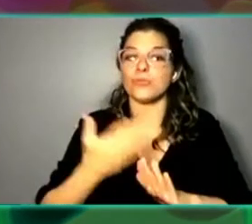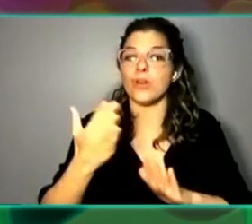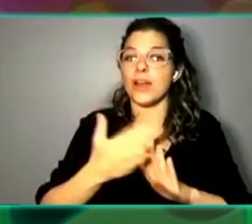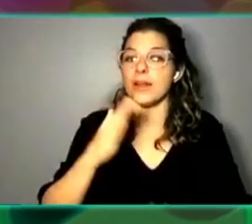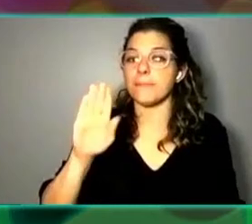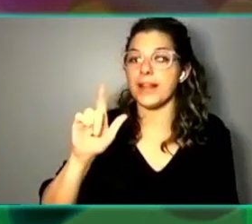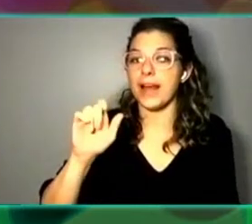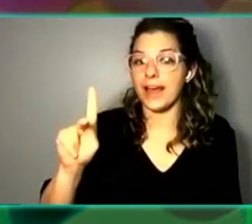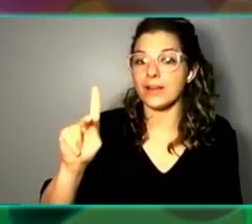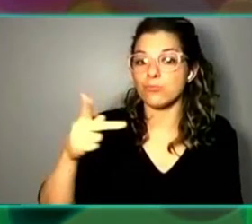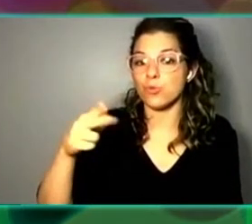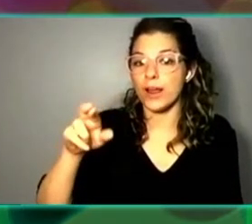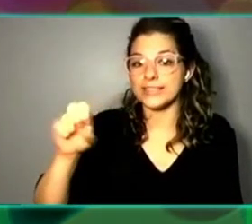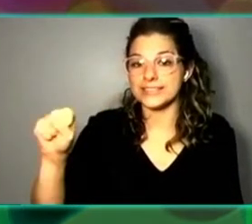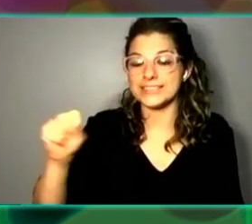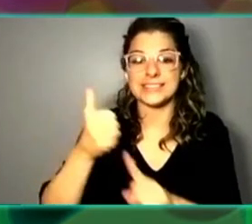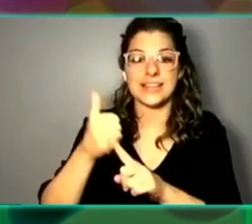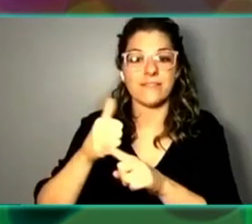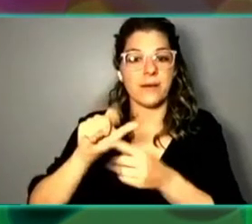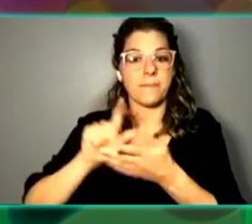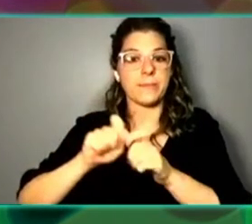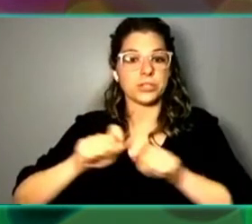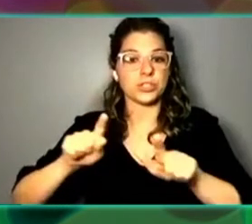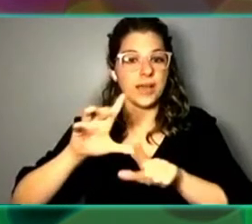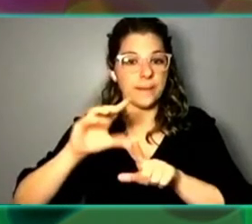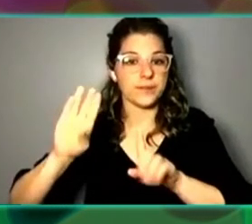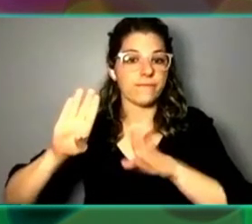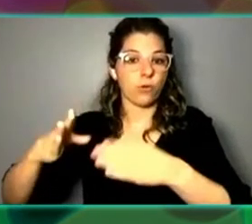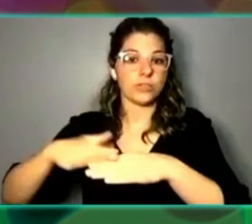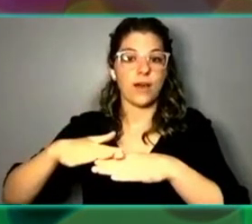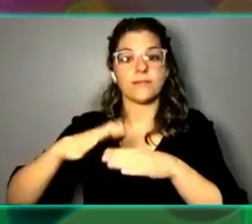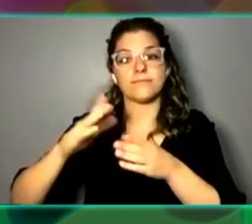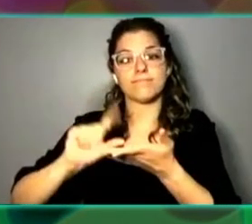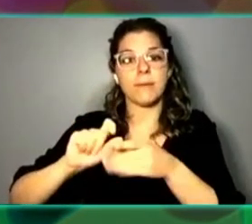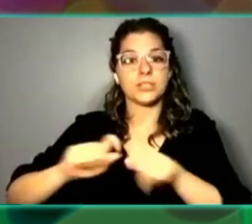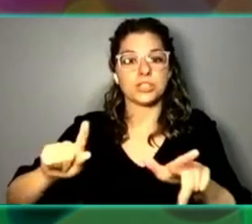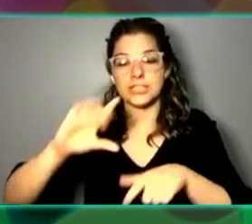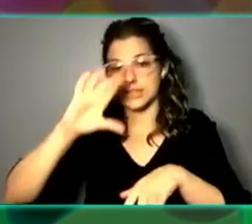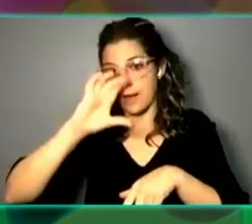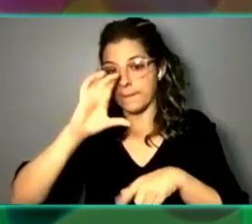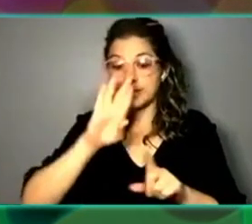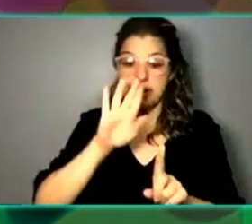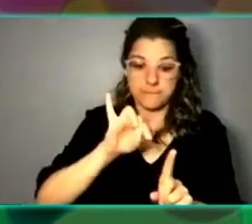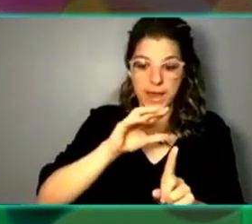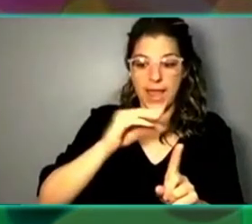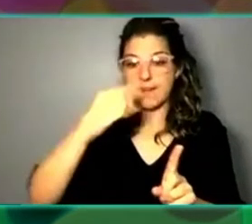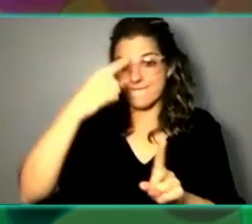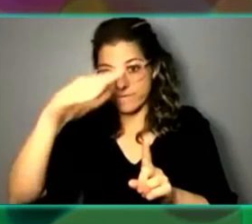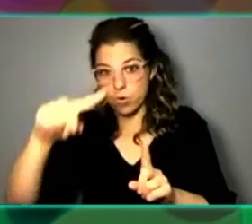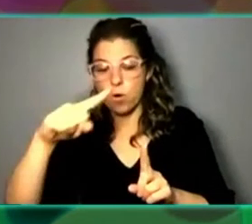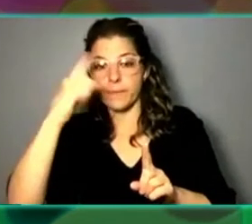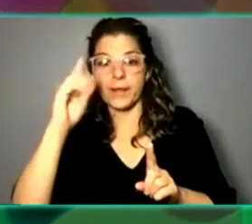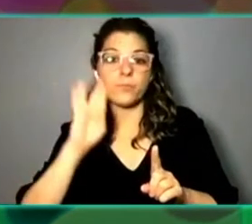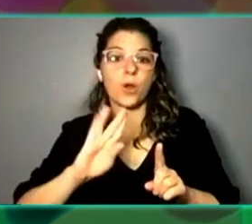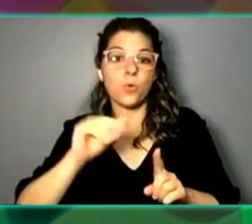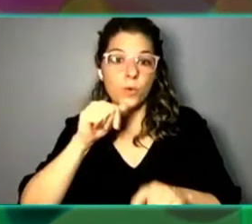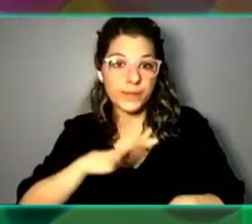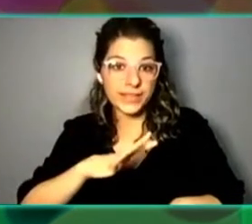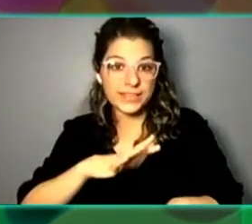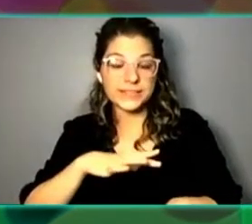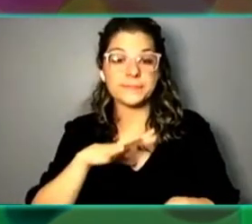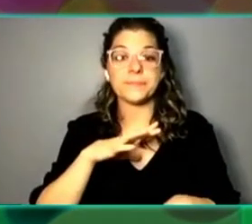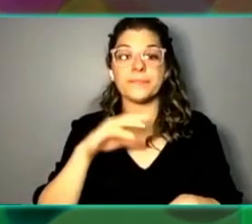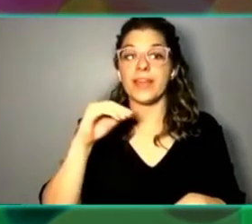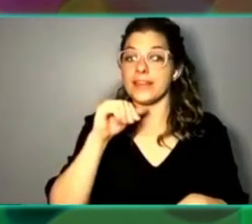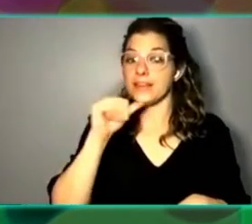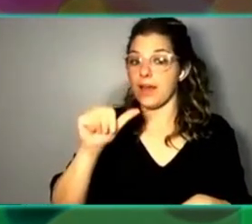is a publishing company that focuses on publishing comics by and for Black and Brown women and